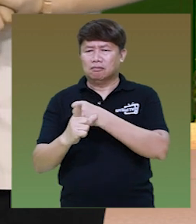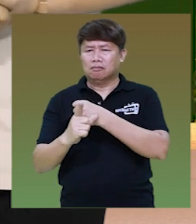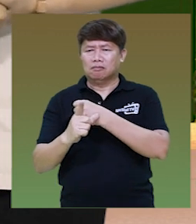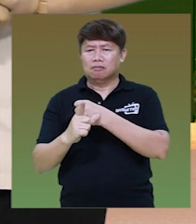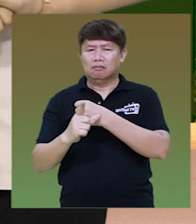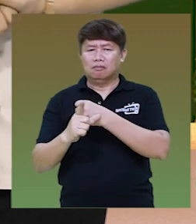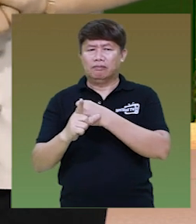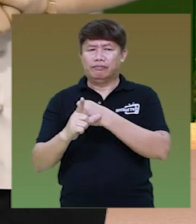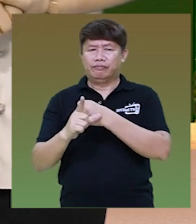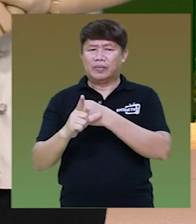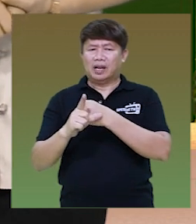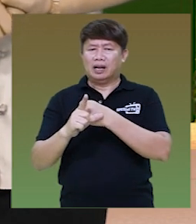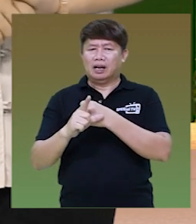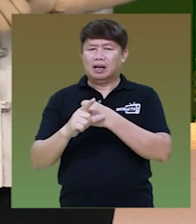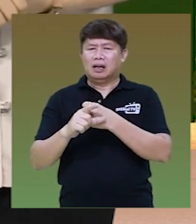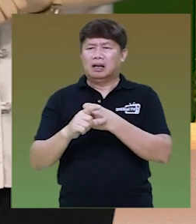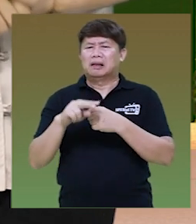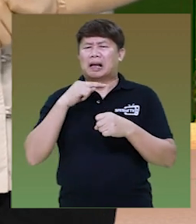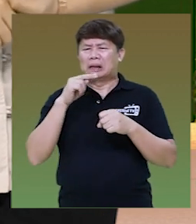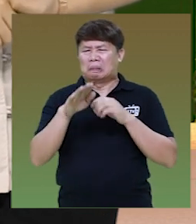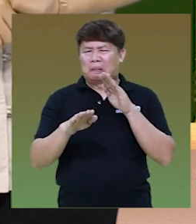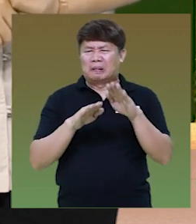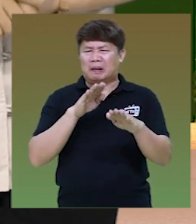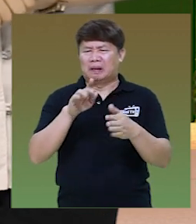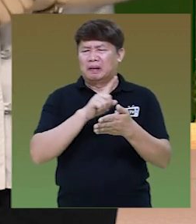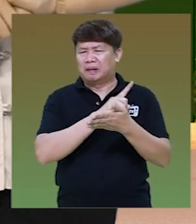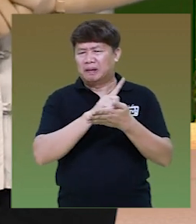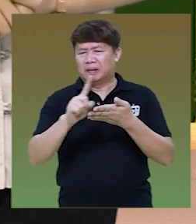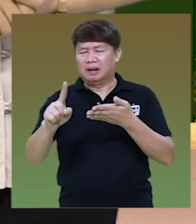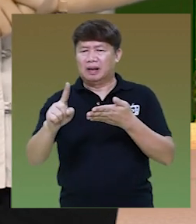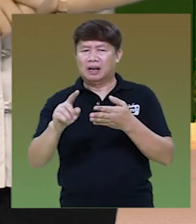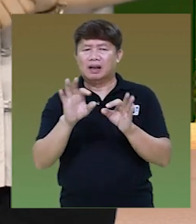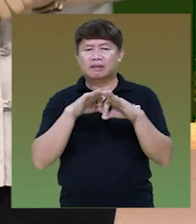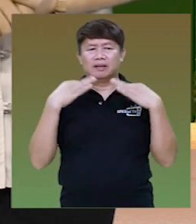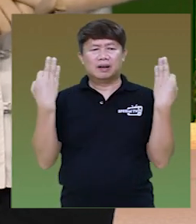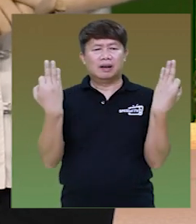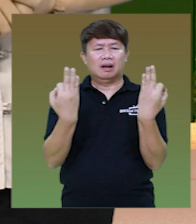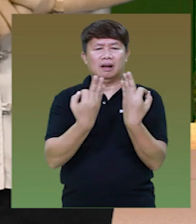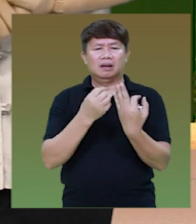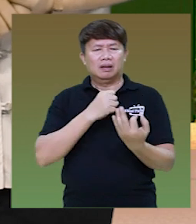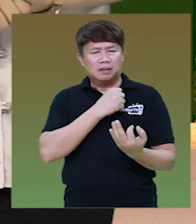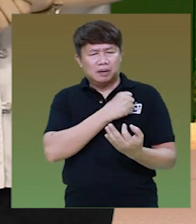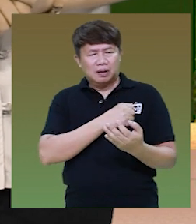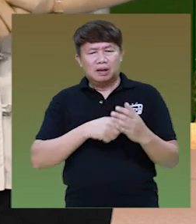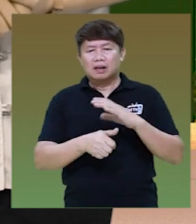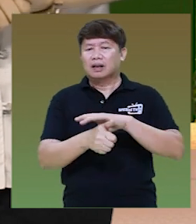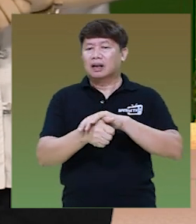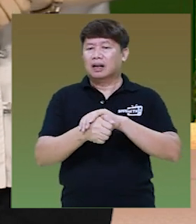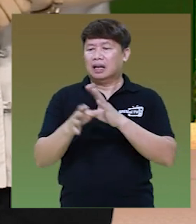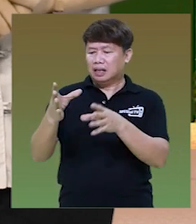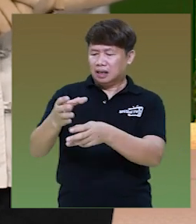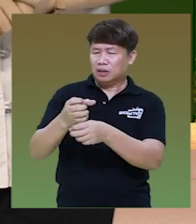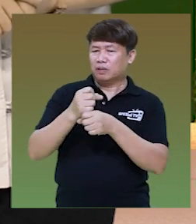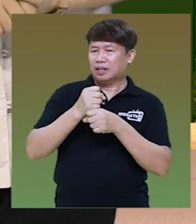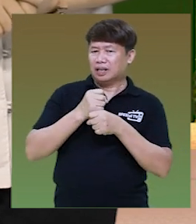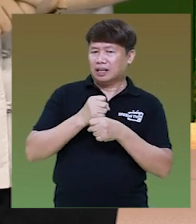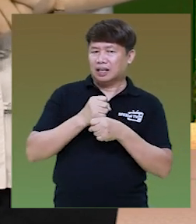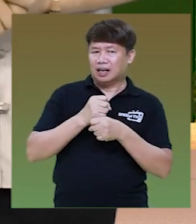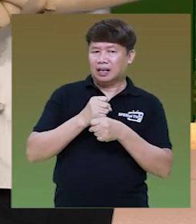not walk for weeks. A family felt sorry for the turtle and took it